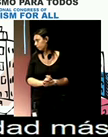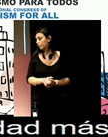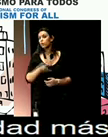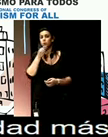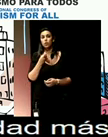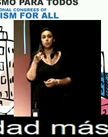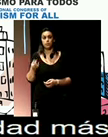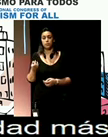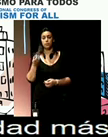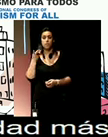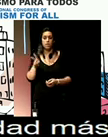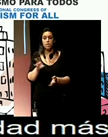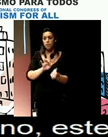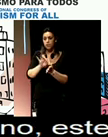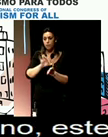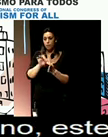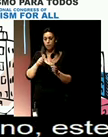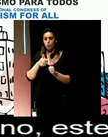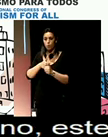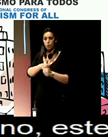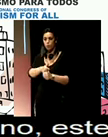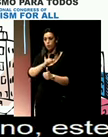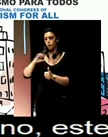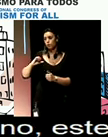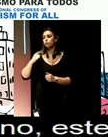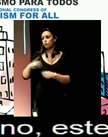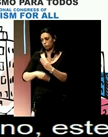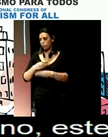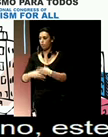This is another kind of service we provide.